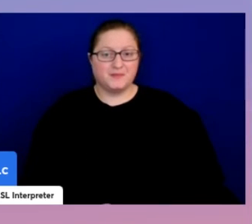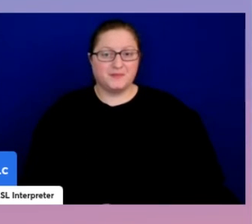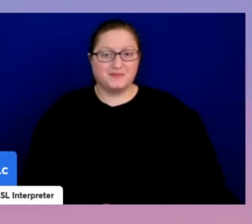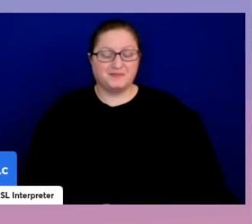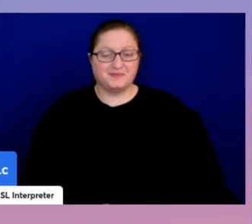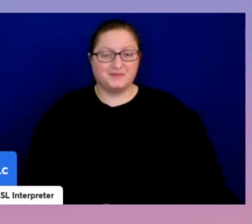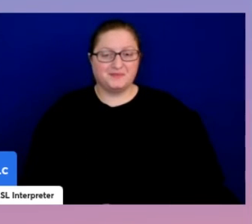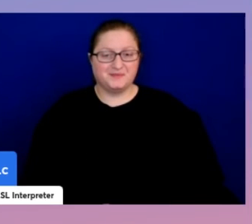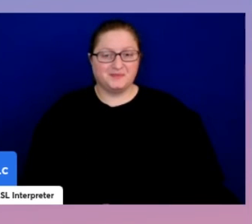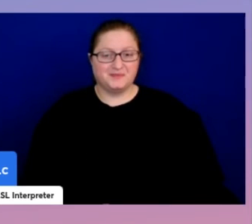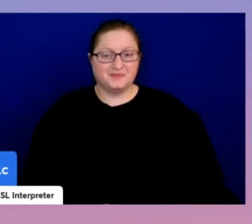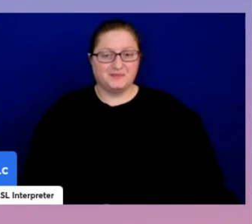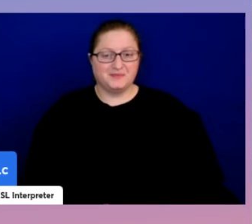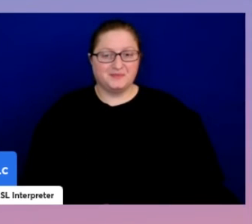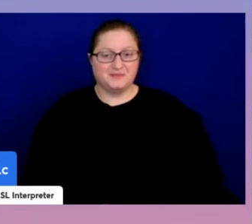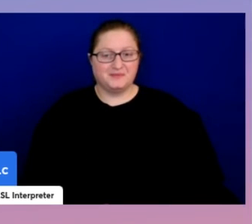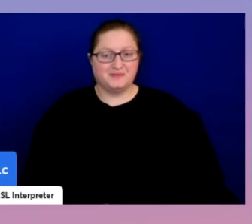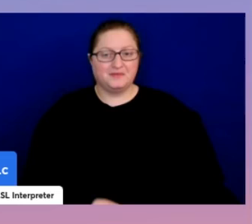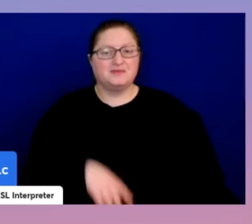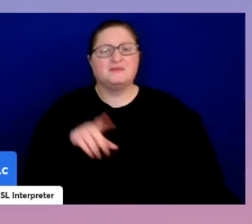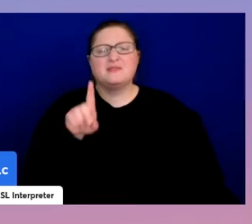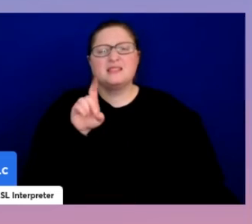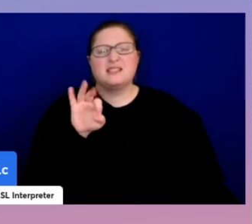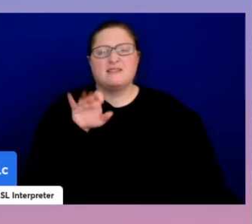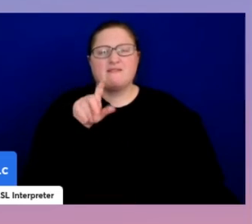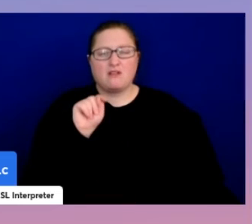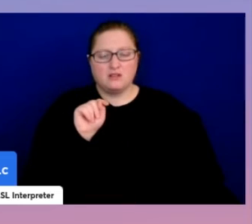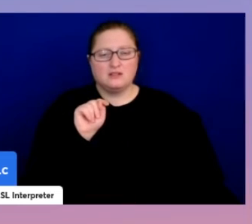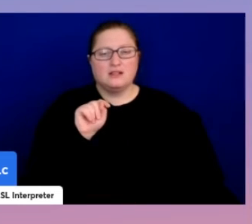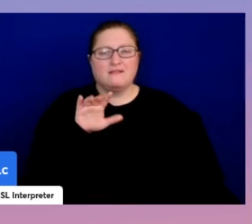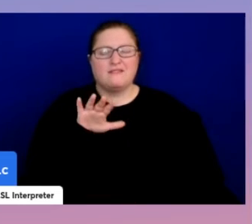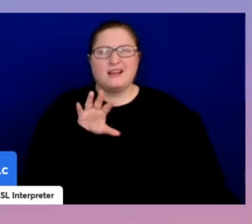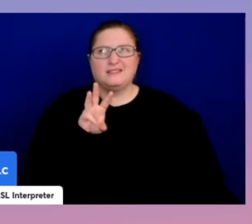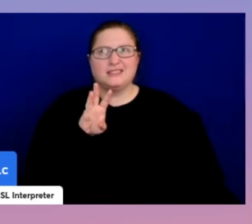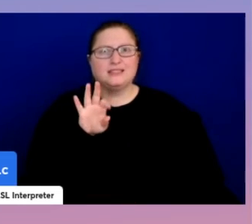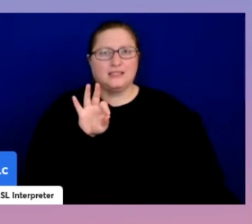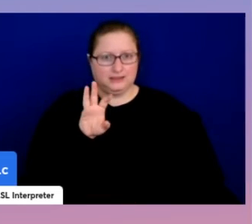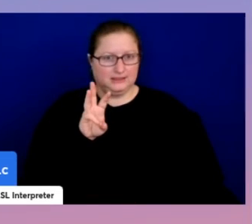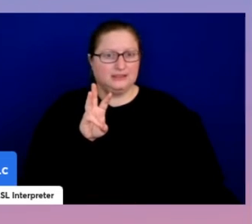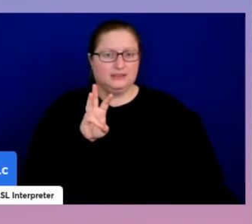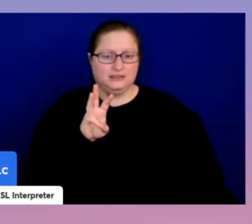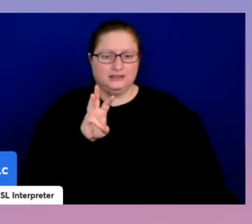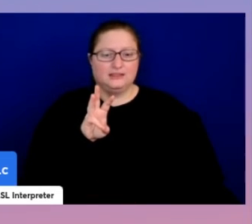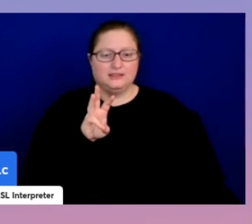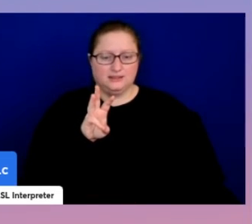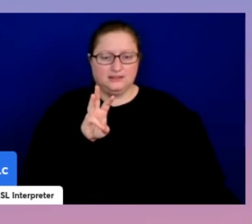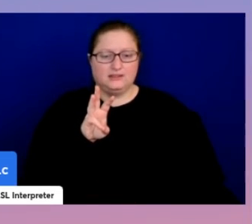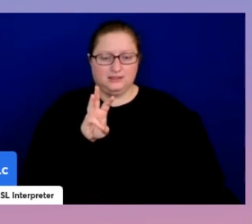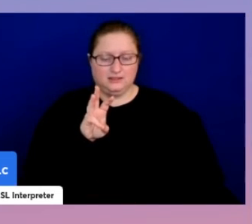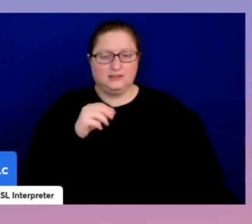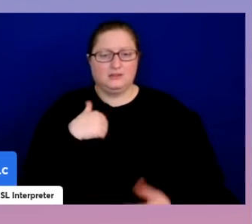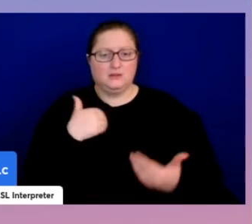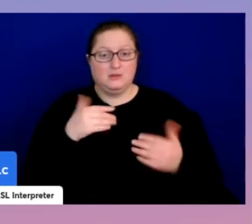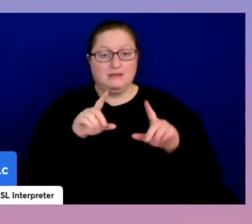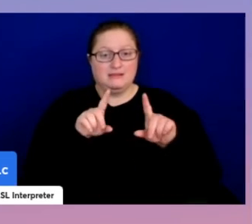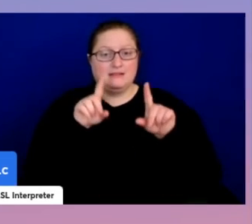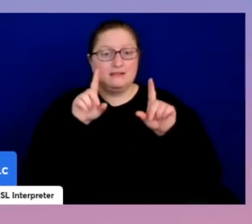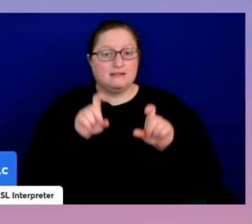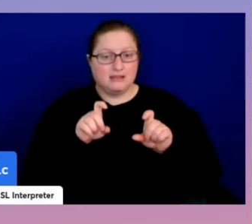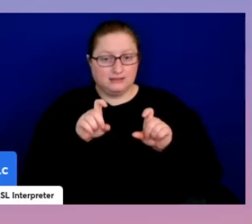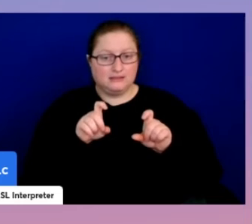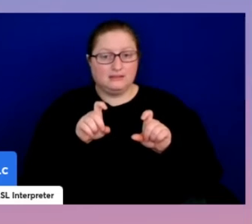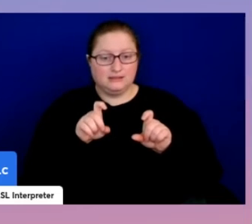this is the default port for MIP. It's called 5696. So I just test by use telnet